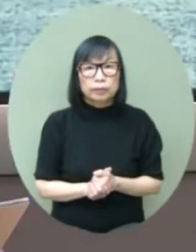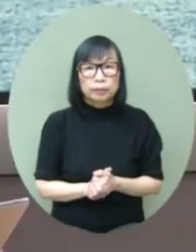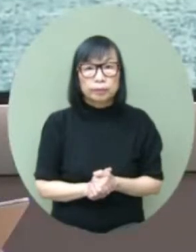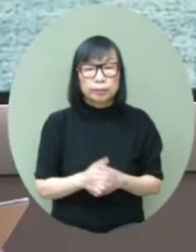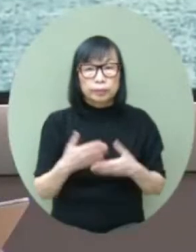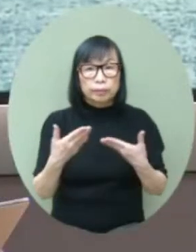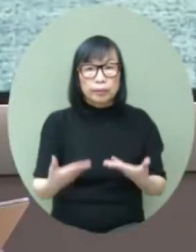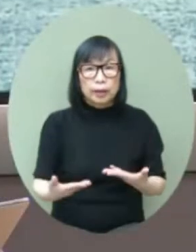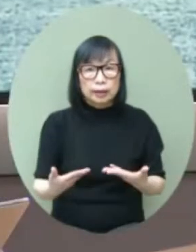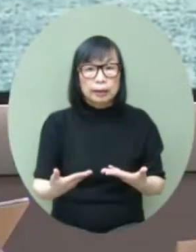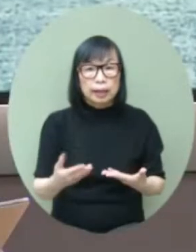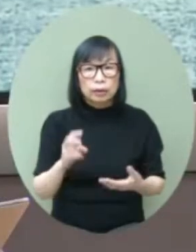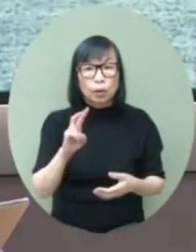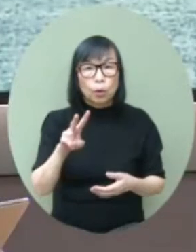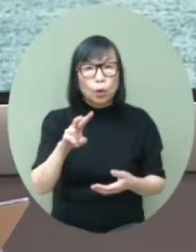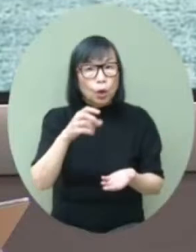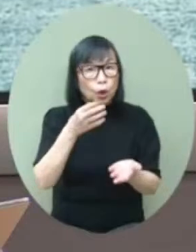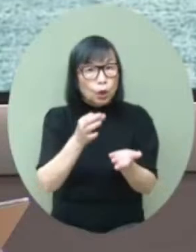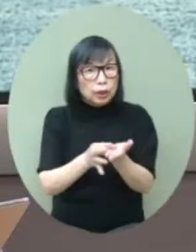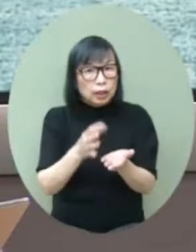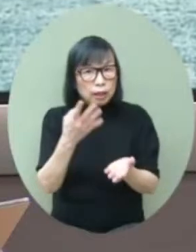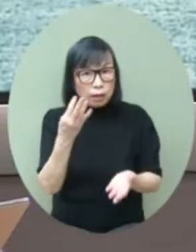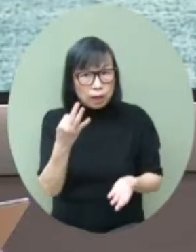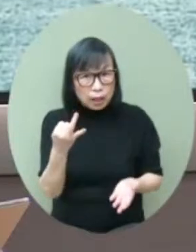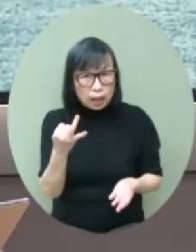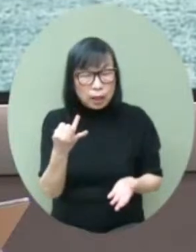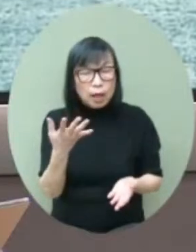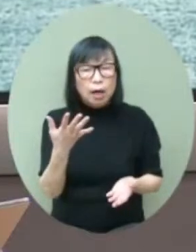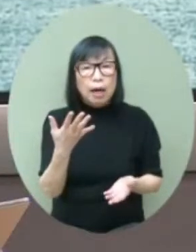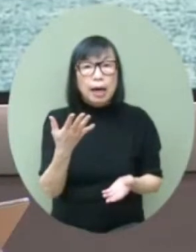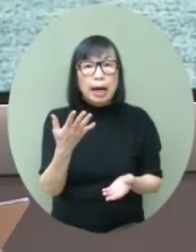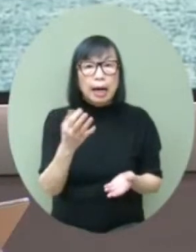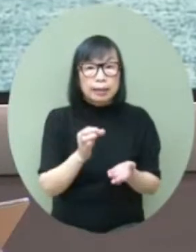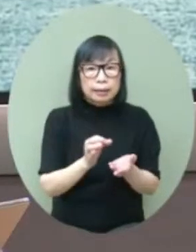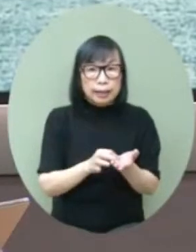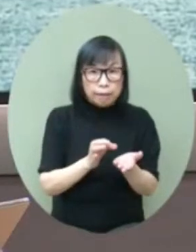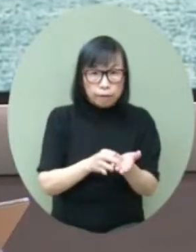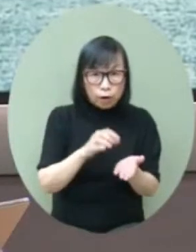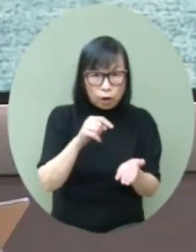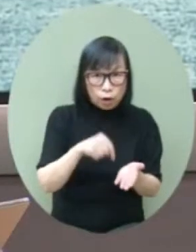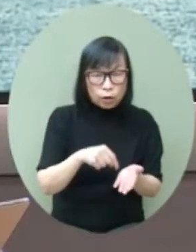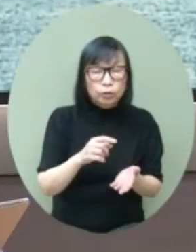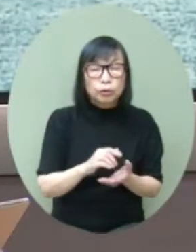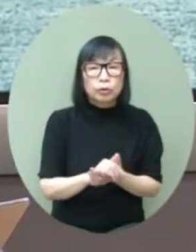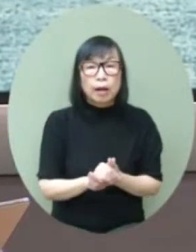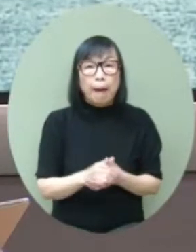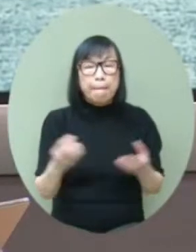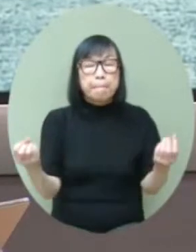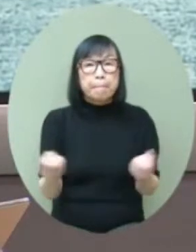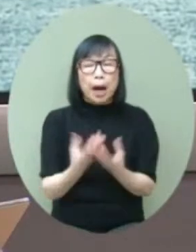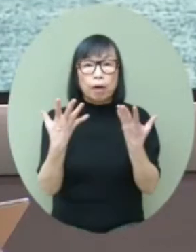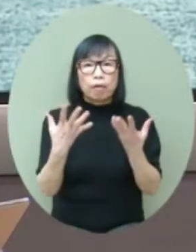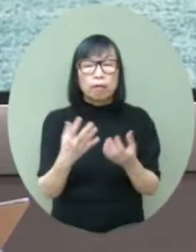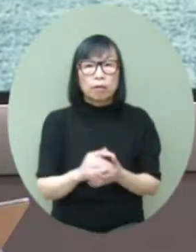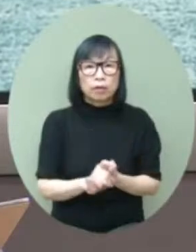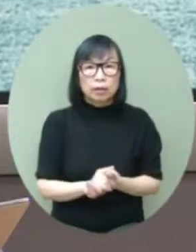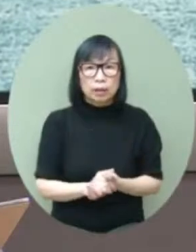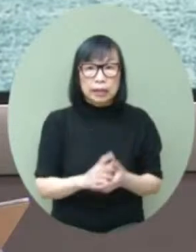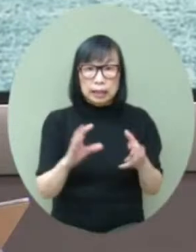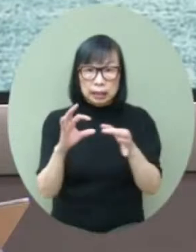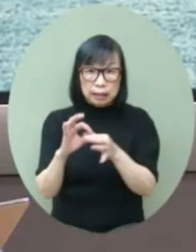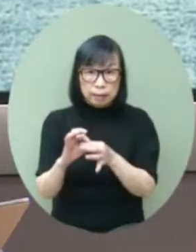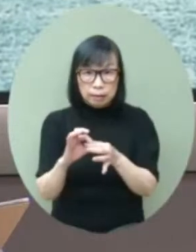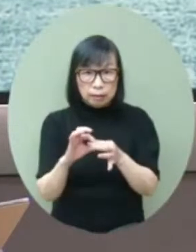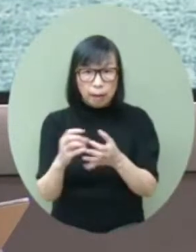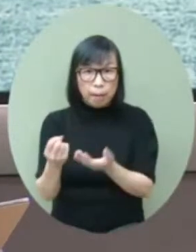need to monitor. There are several premises where there have been